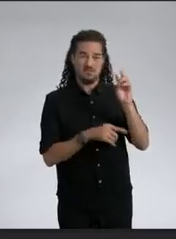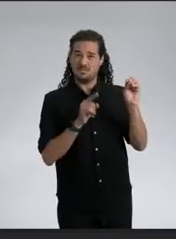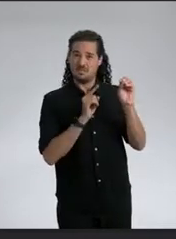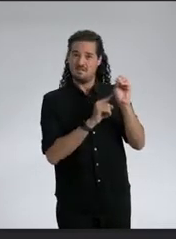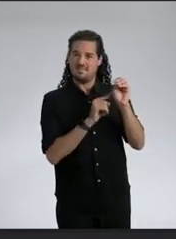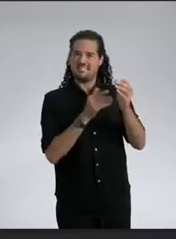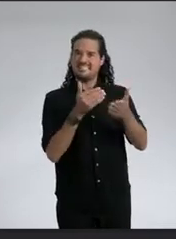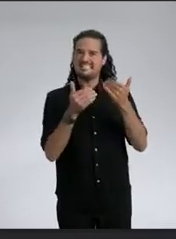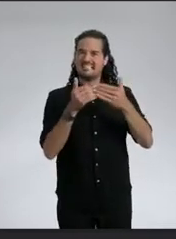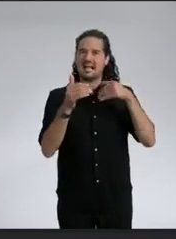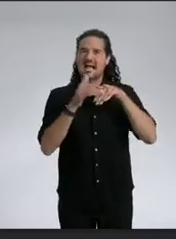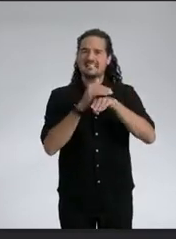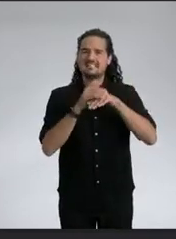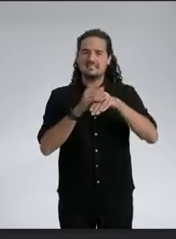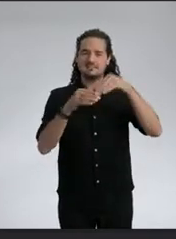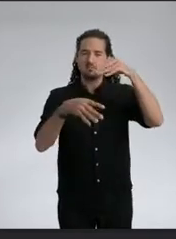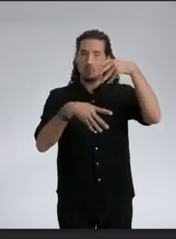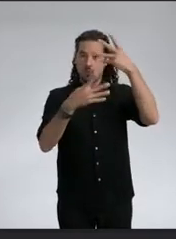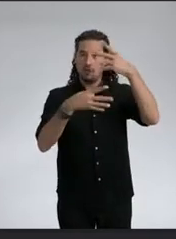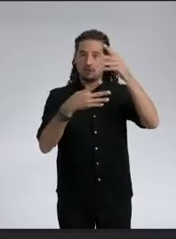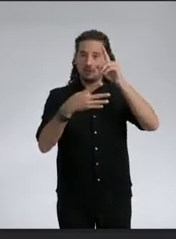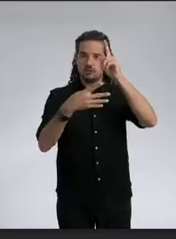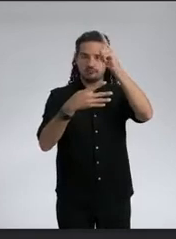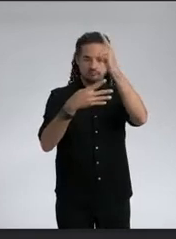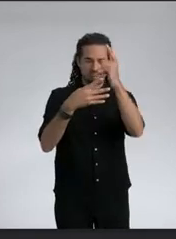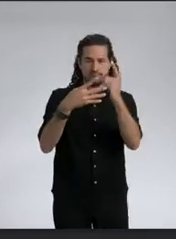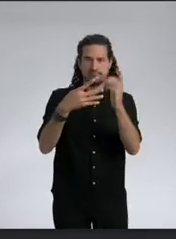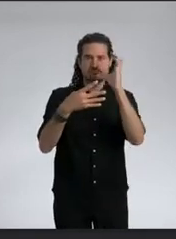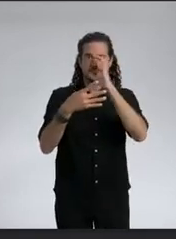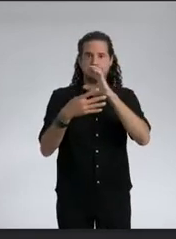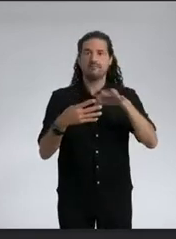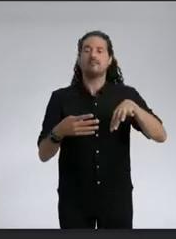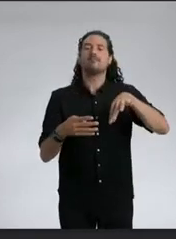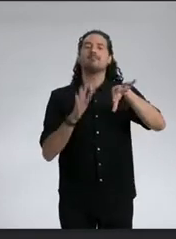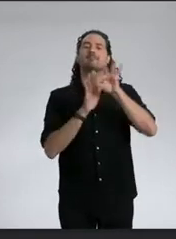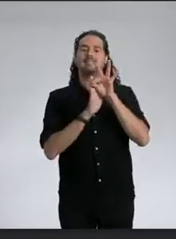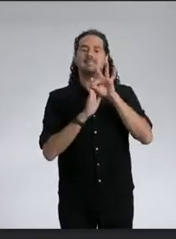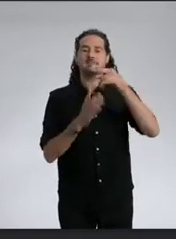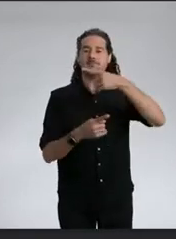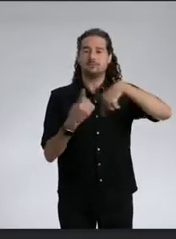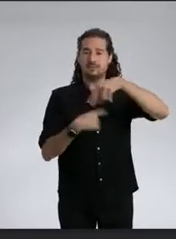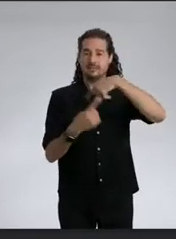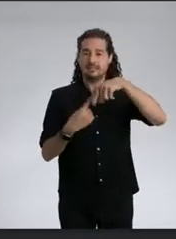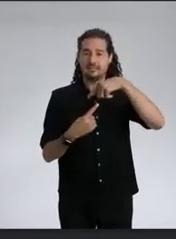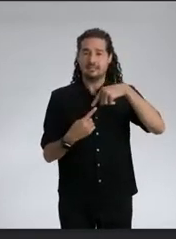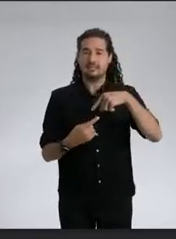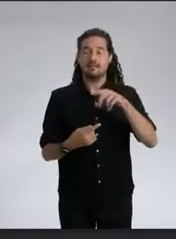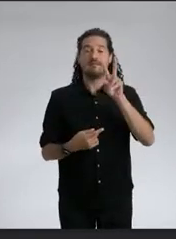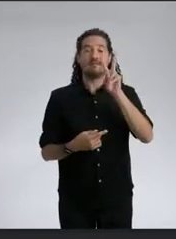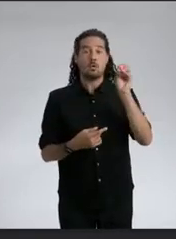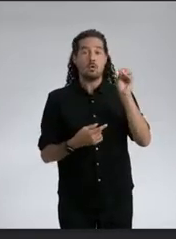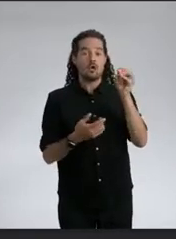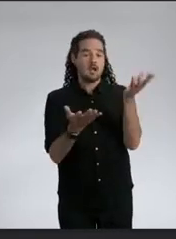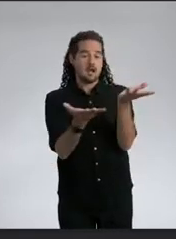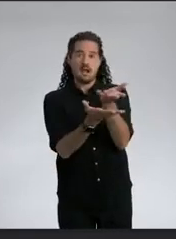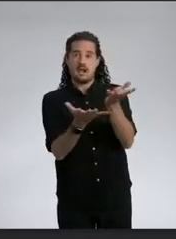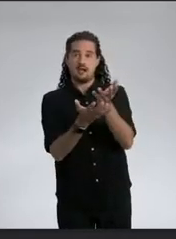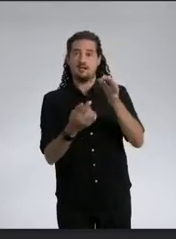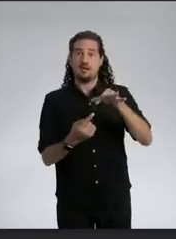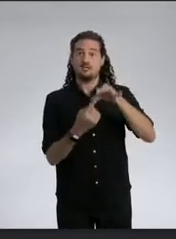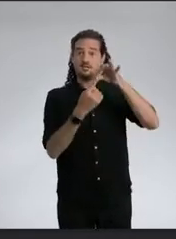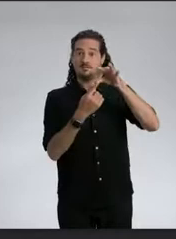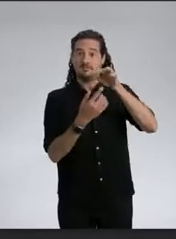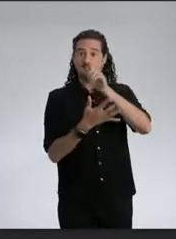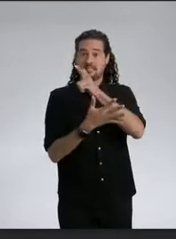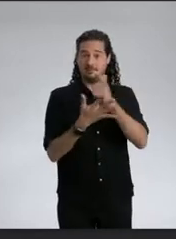to quickly choose a smoothie from the list. And VoiceOver interaction with our custom stepper now behaves exactly